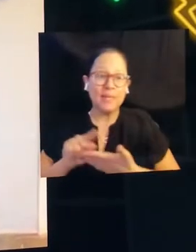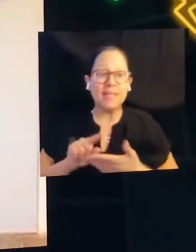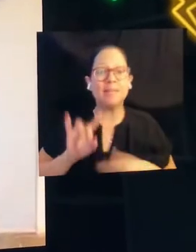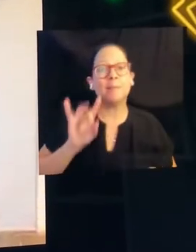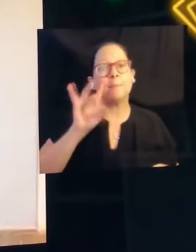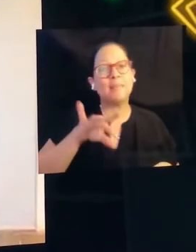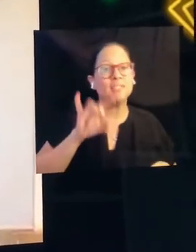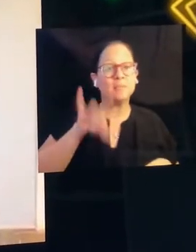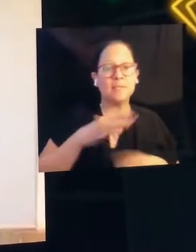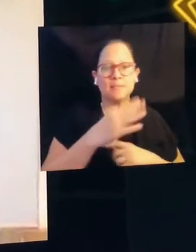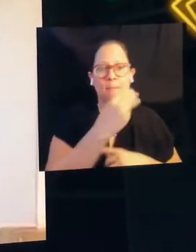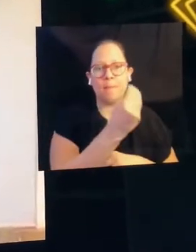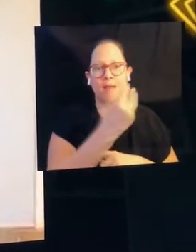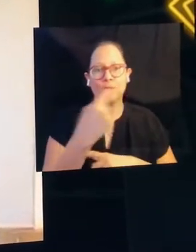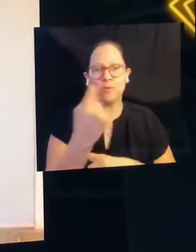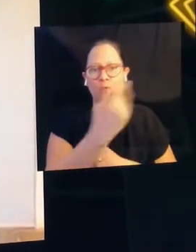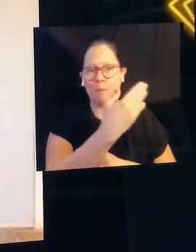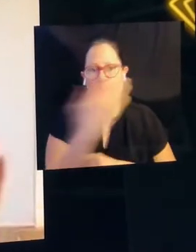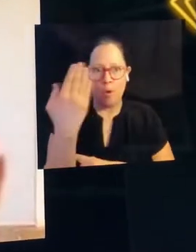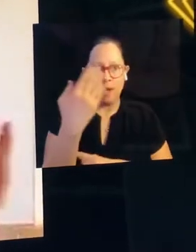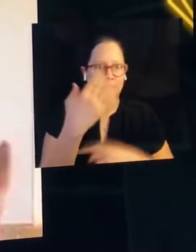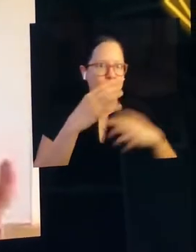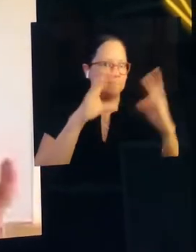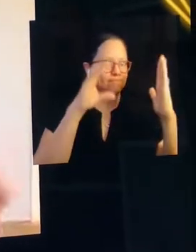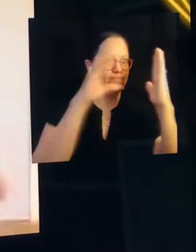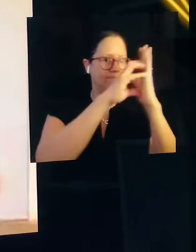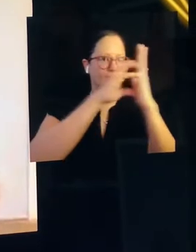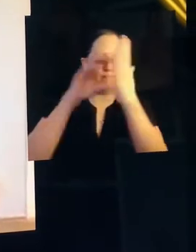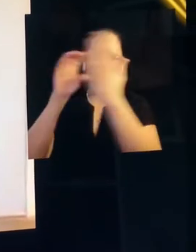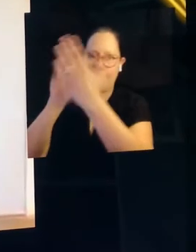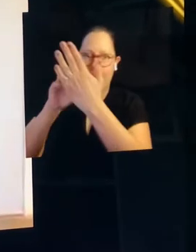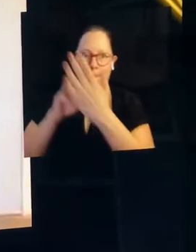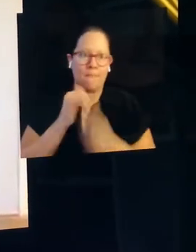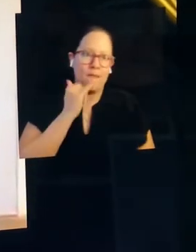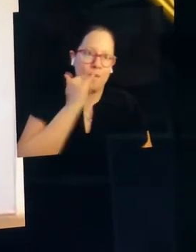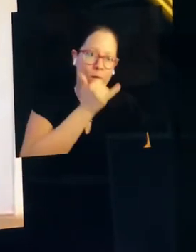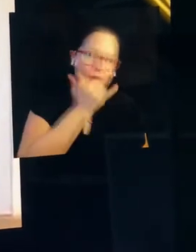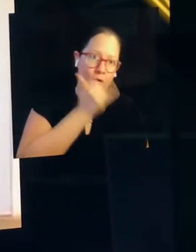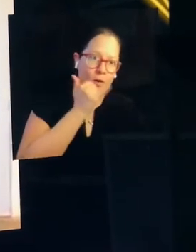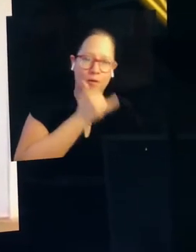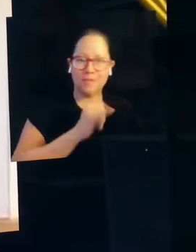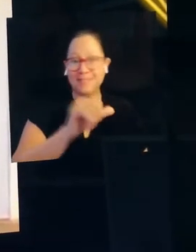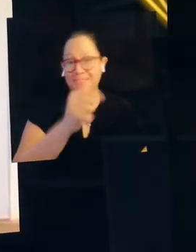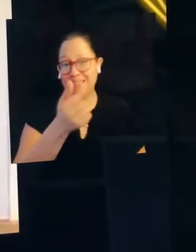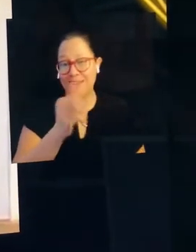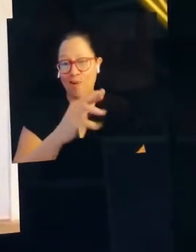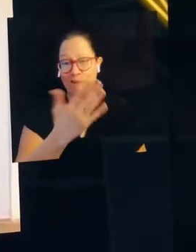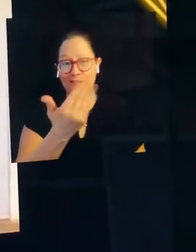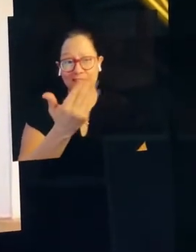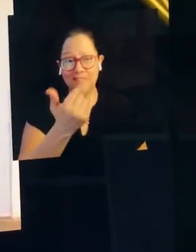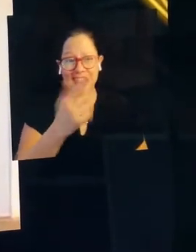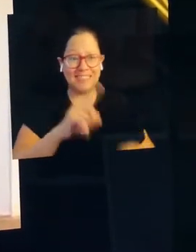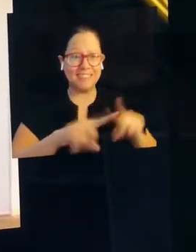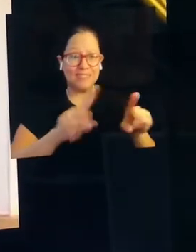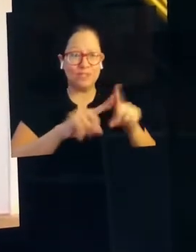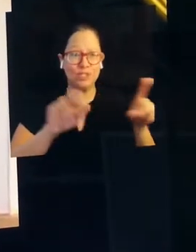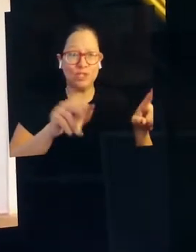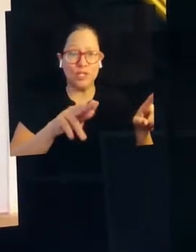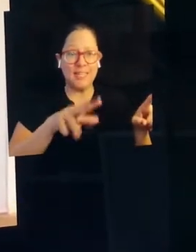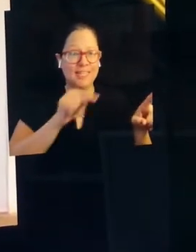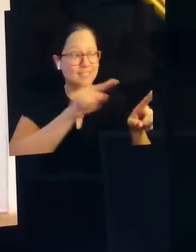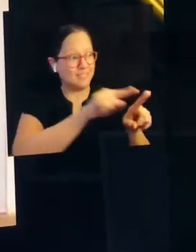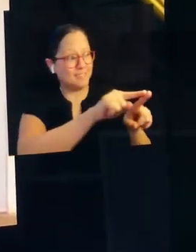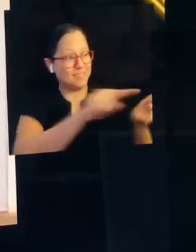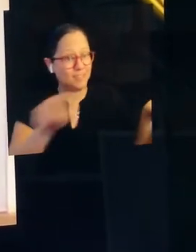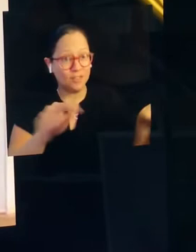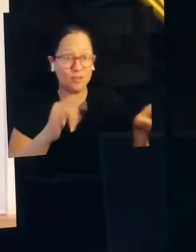and do them all at once. Like if you have a list of say 10 or 15, 20 journalists that you're reaching out to, reach